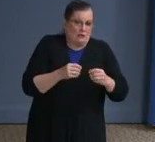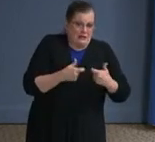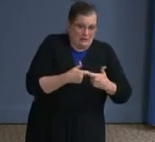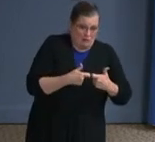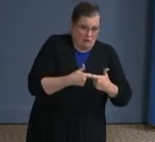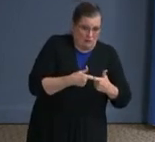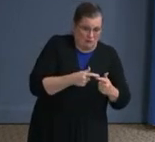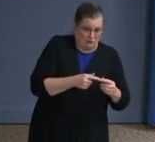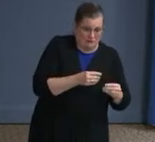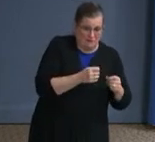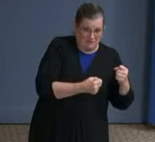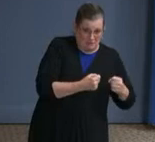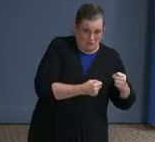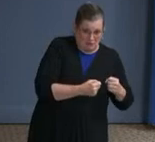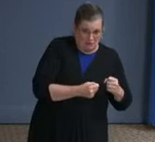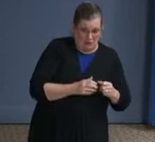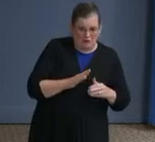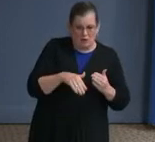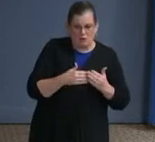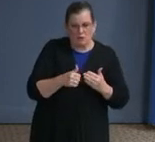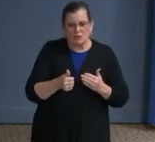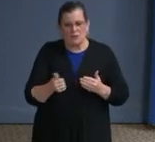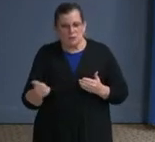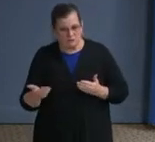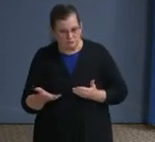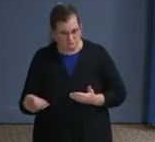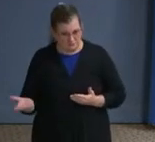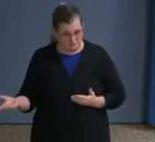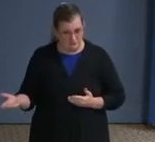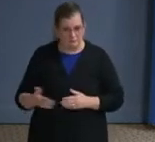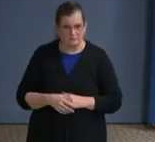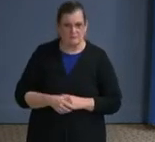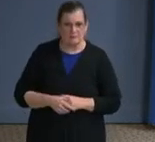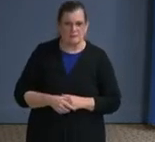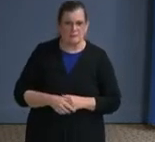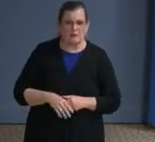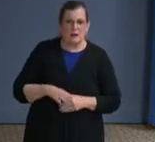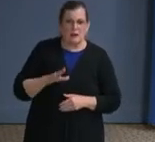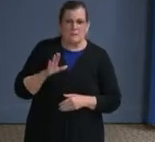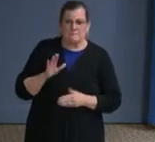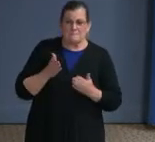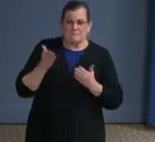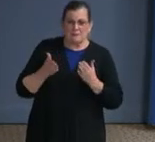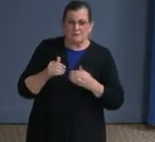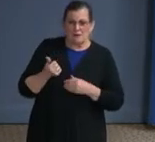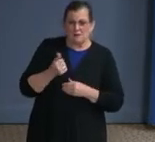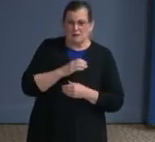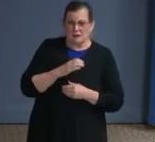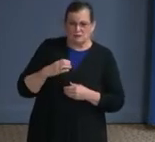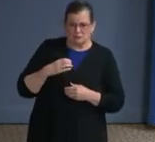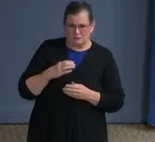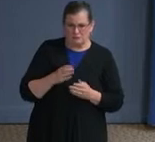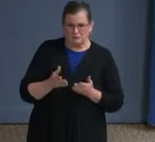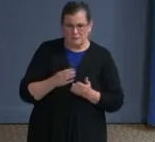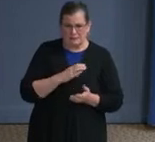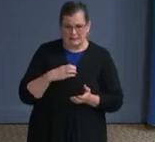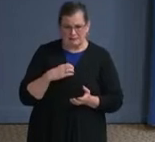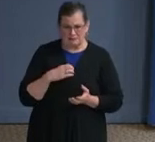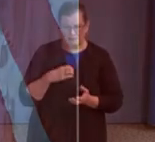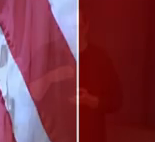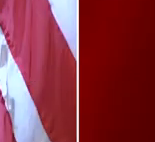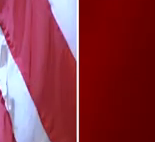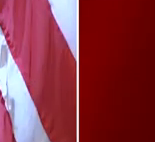through the committee of the whole, introduced quite some time ago by Kenyon McDuffie, dealing with monuments and memorials